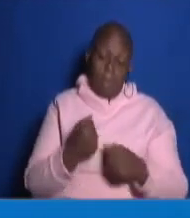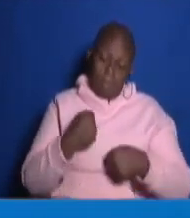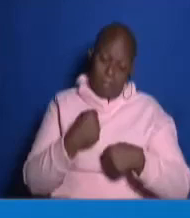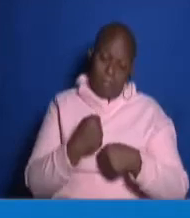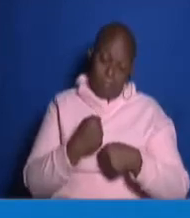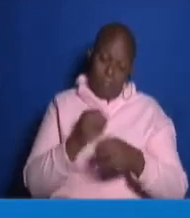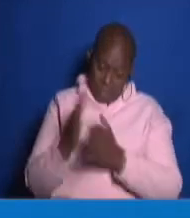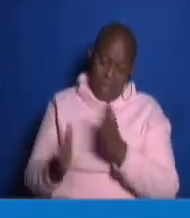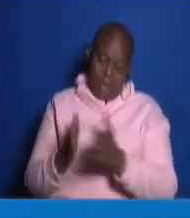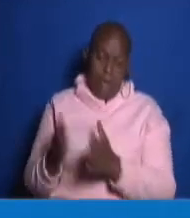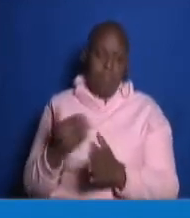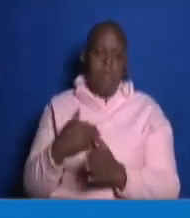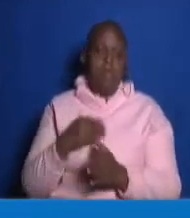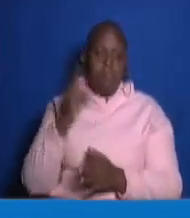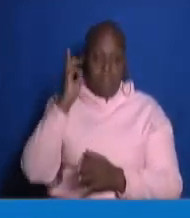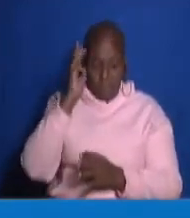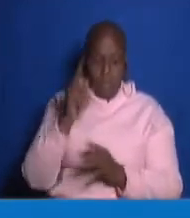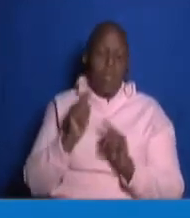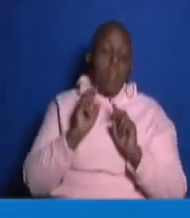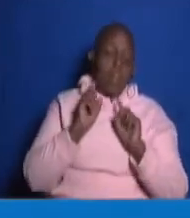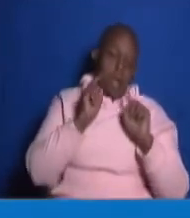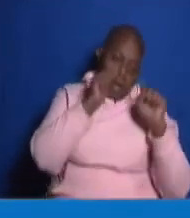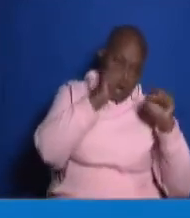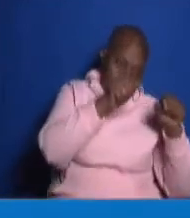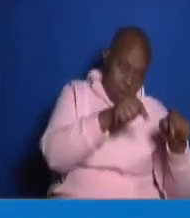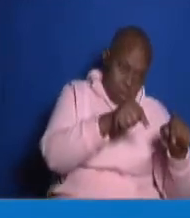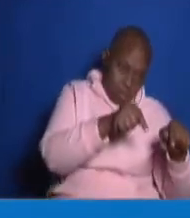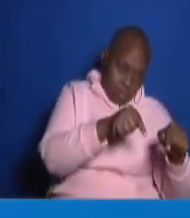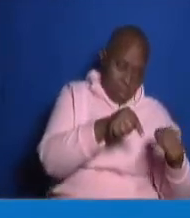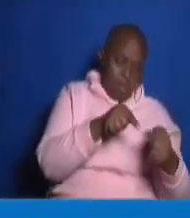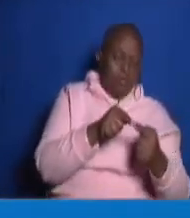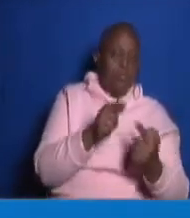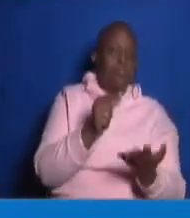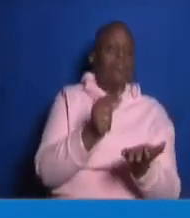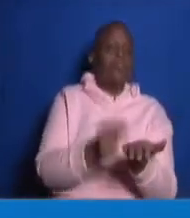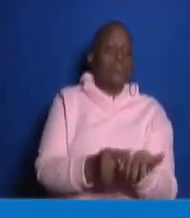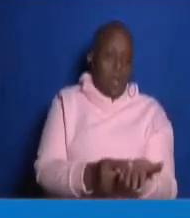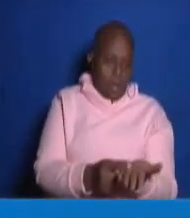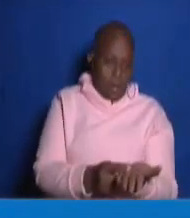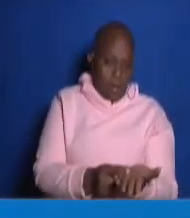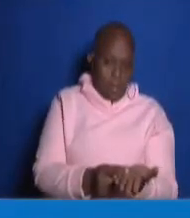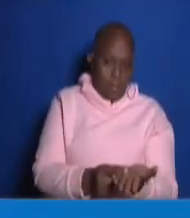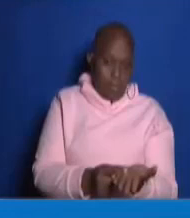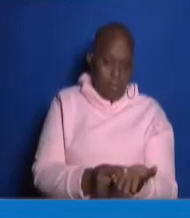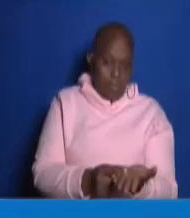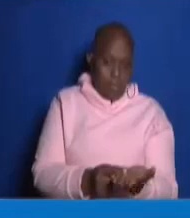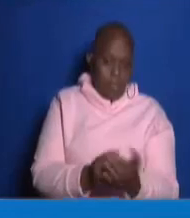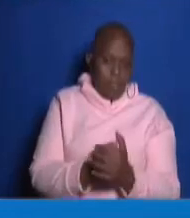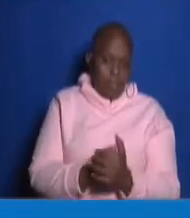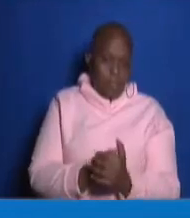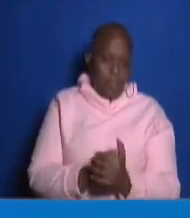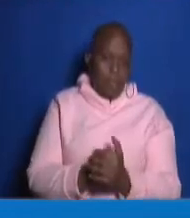announce I will go also to Uganda.